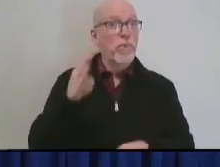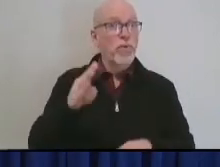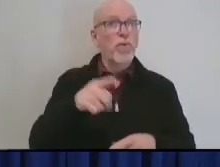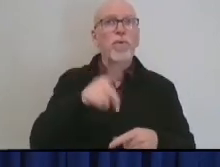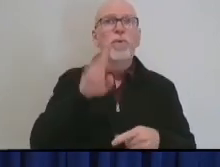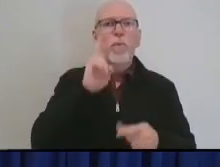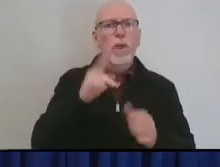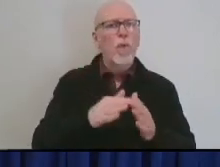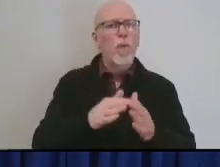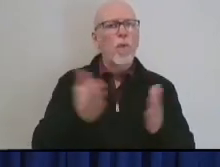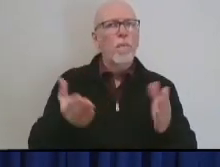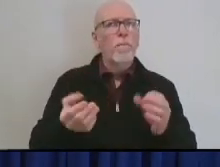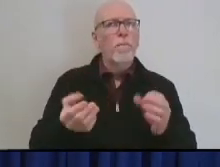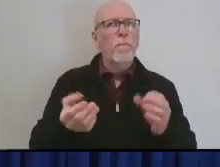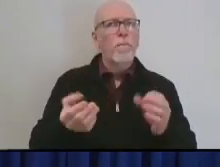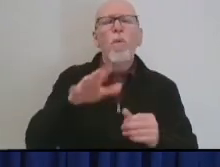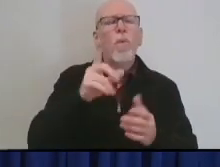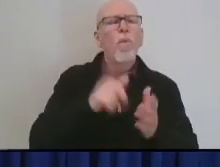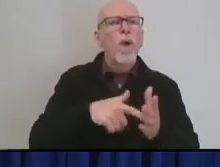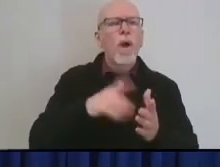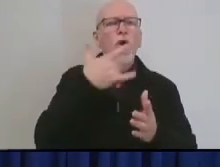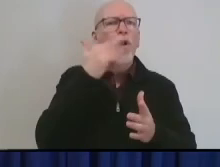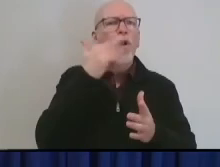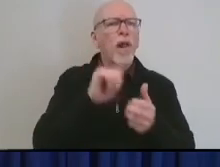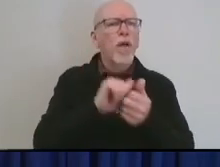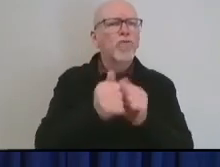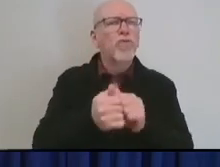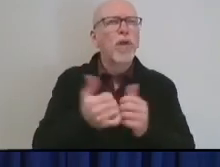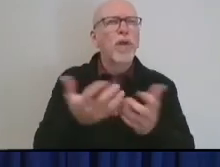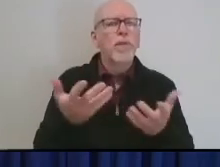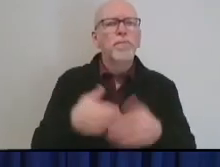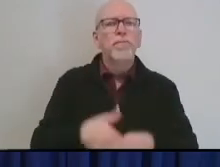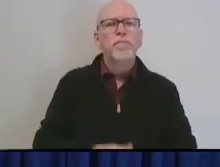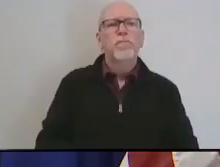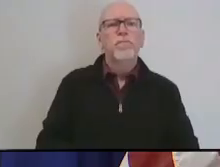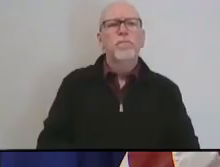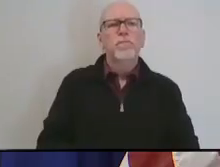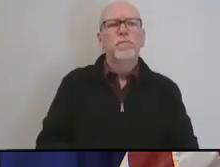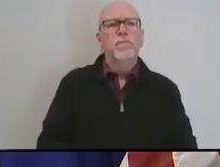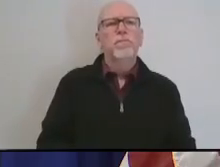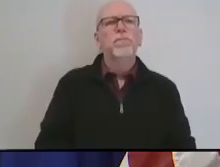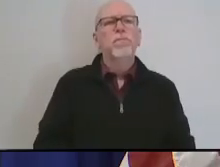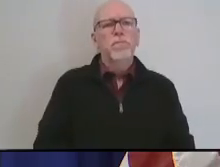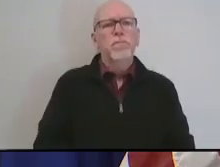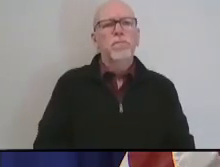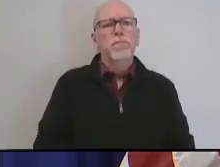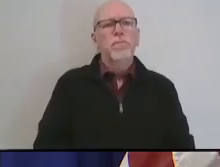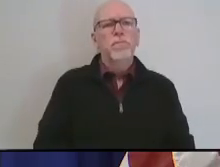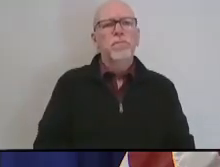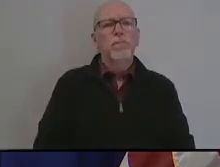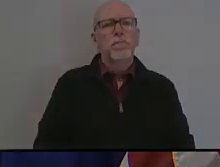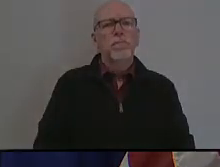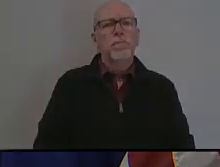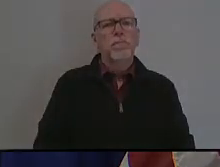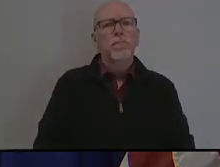even more? What will change of what's happening now? Second question first.